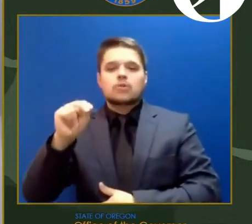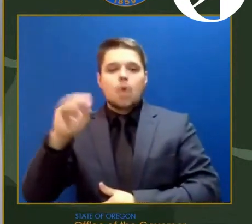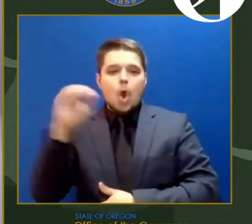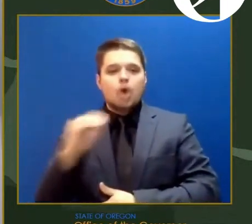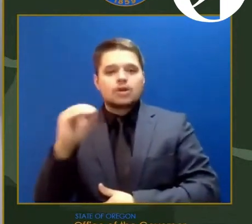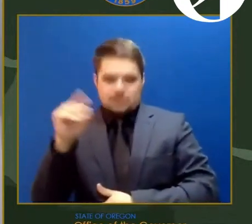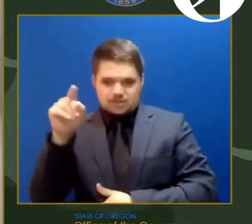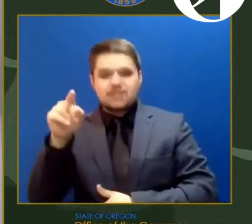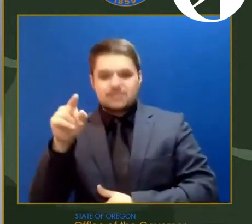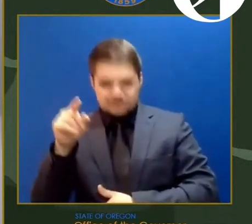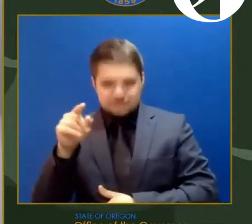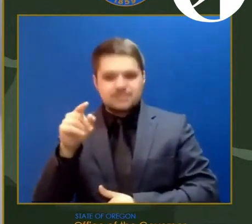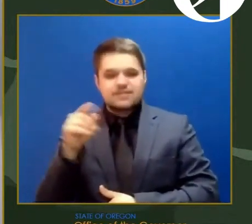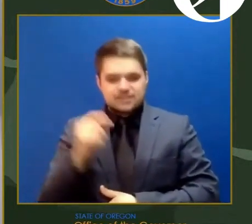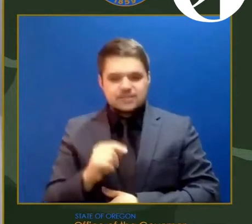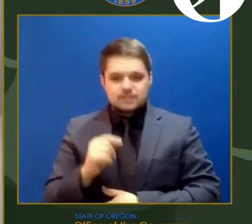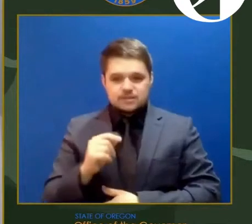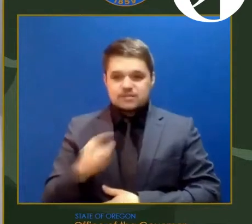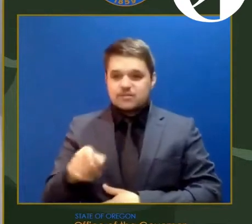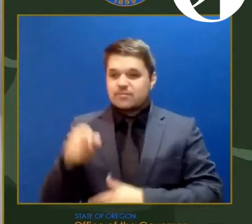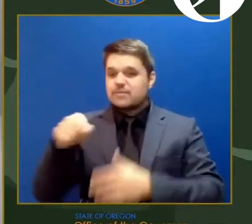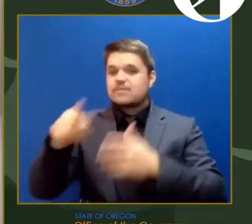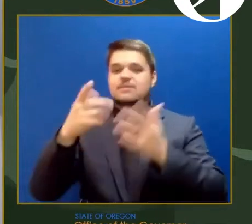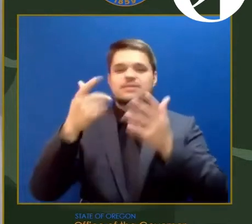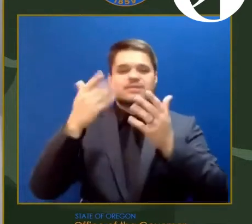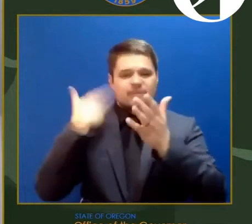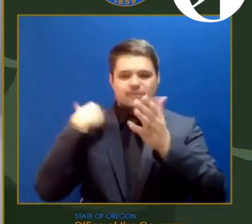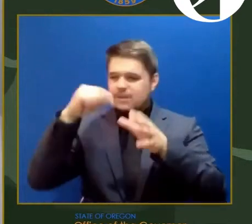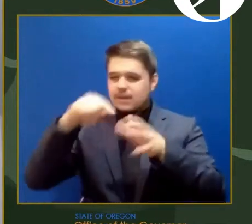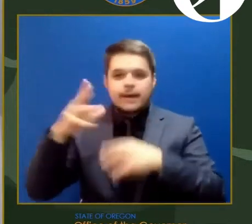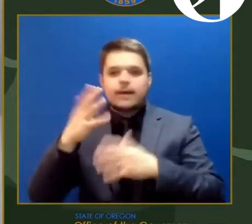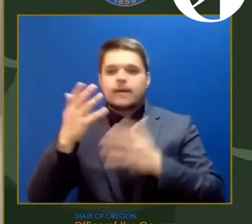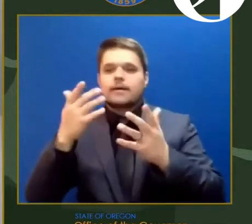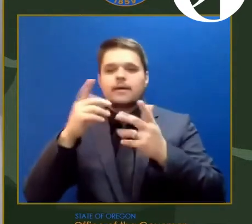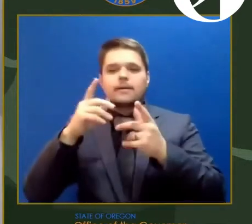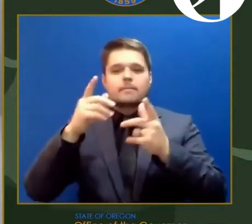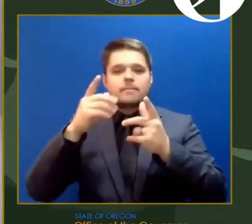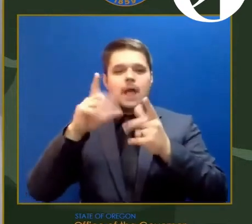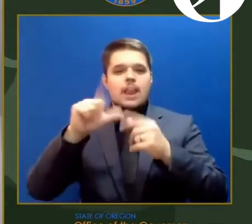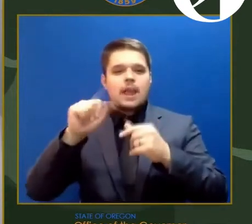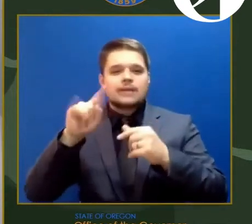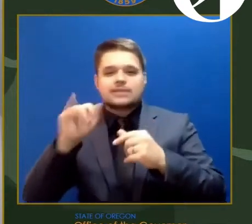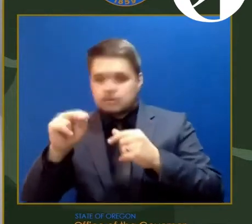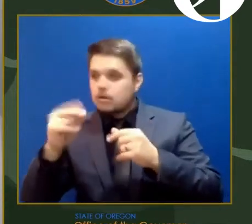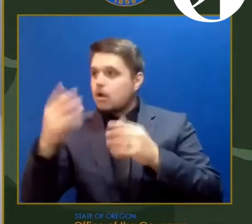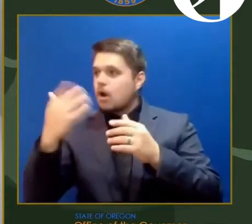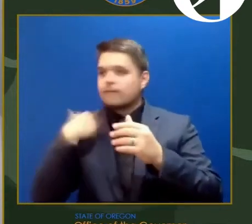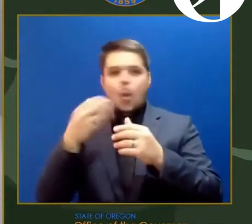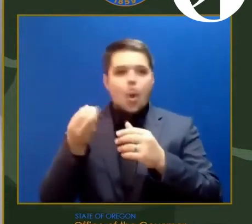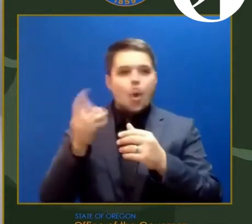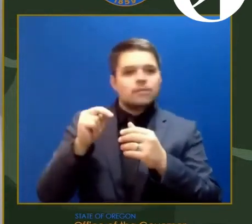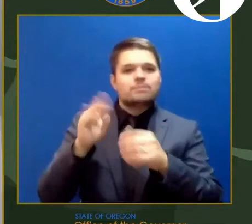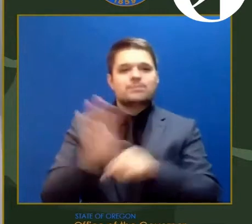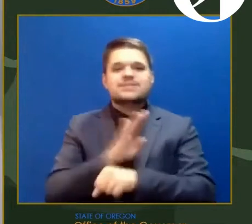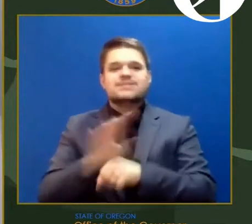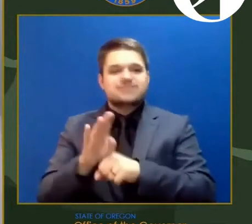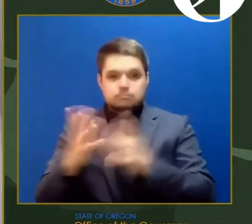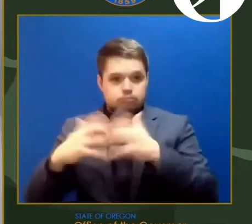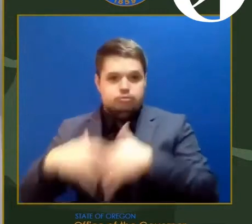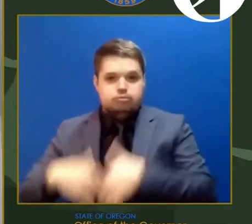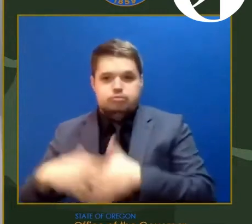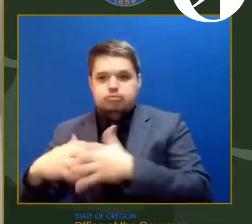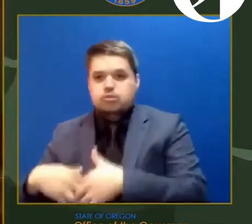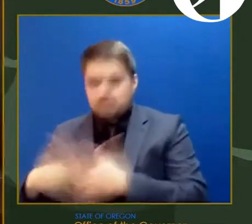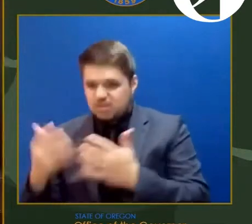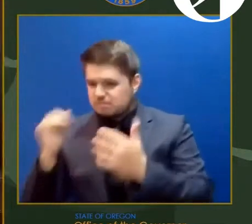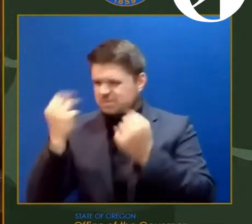immigrant, Guatemalan immigrant, folks that opened up their little stores in the community and